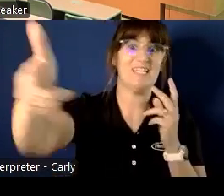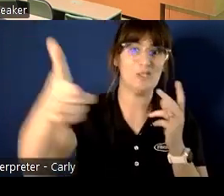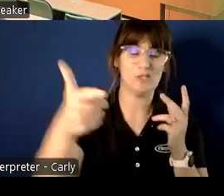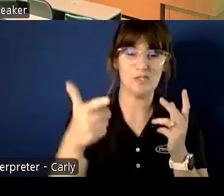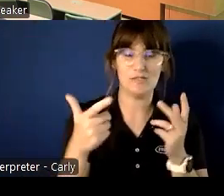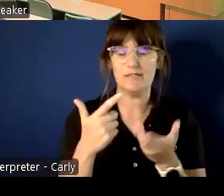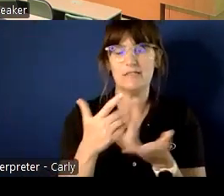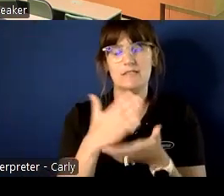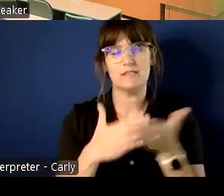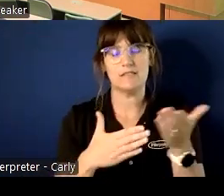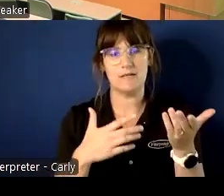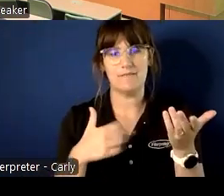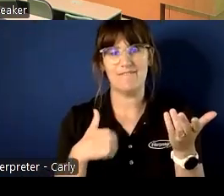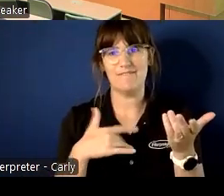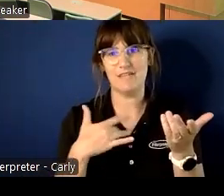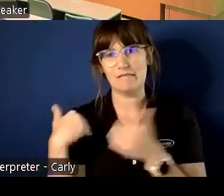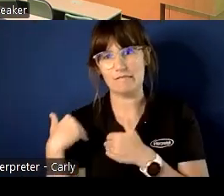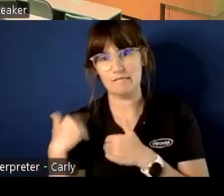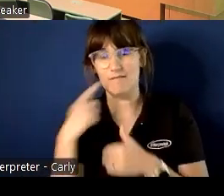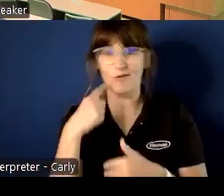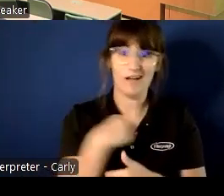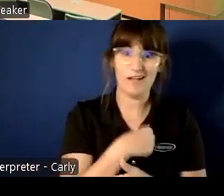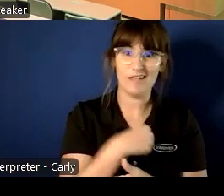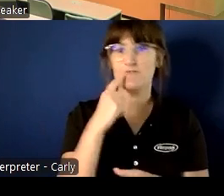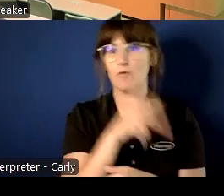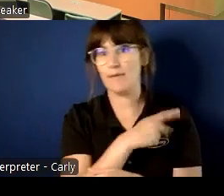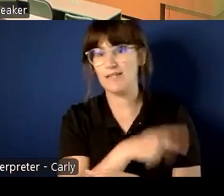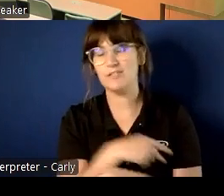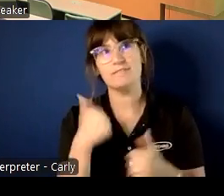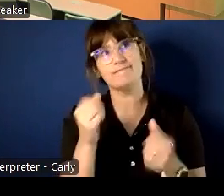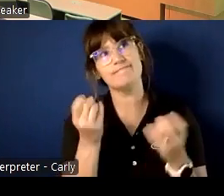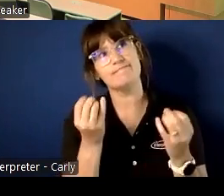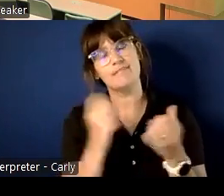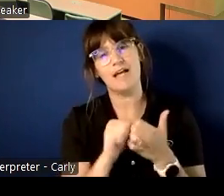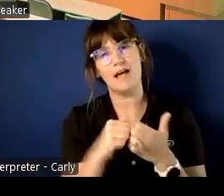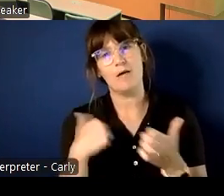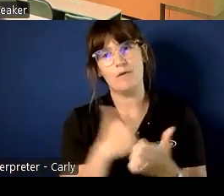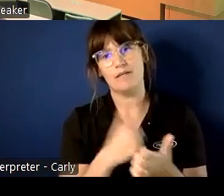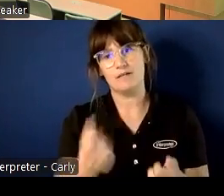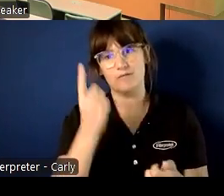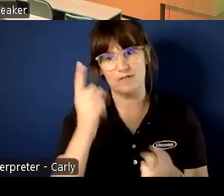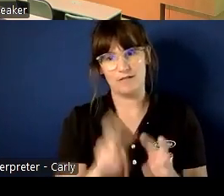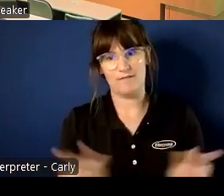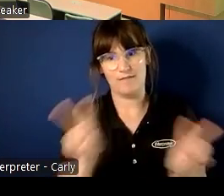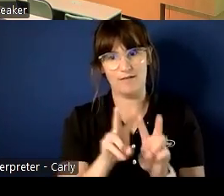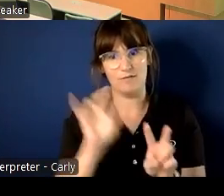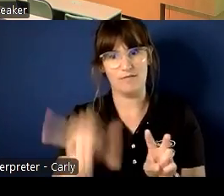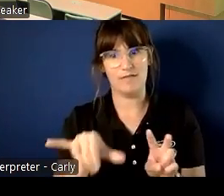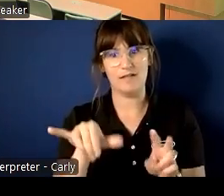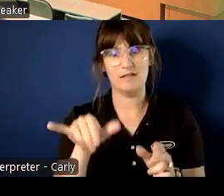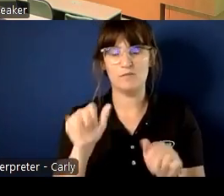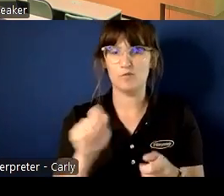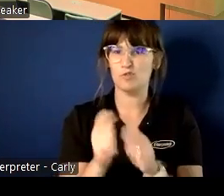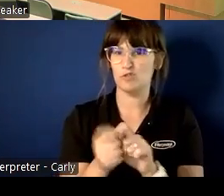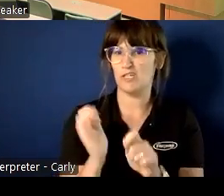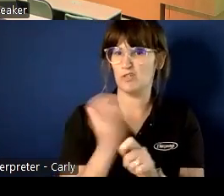feel burdensome. They feel burdensome to patients. And so I'm trying to think about how we would understand the value of that so that maybe we change our perspective